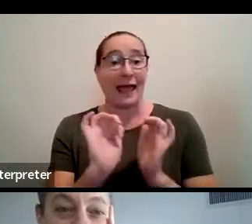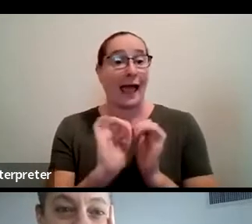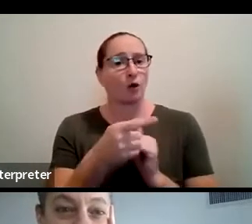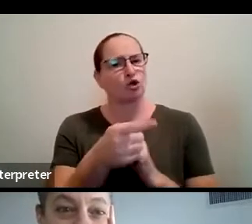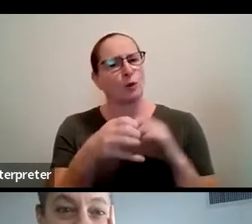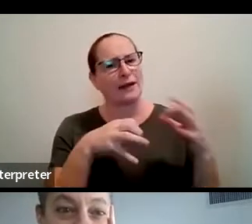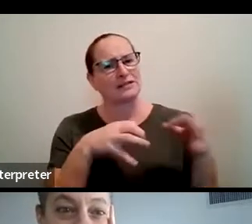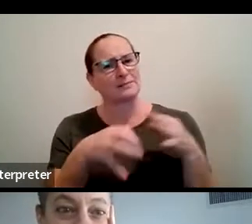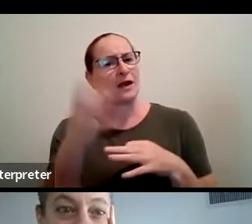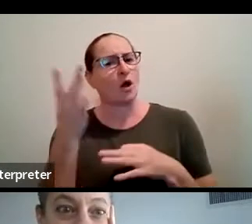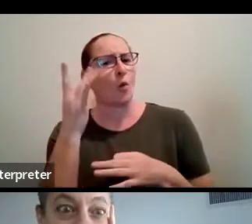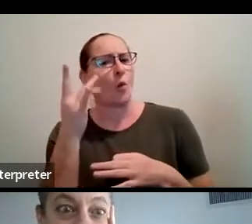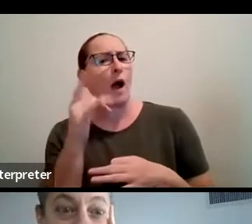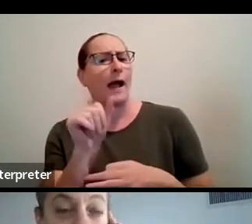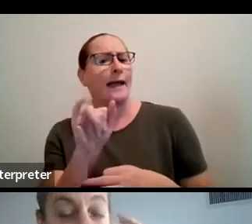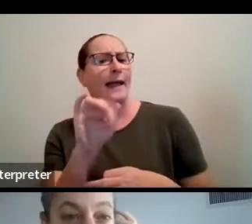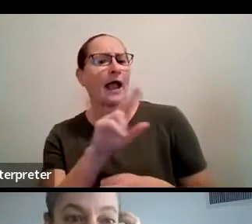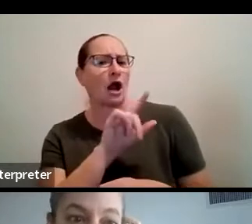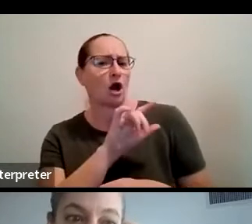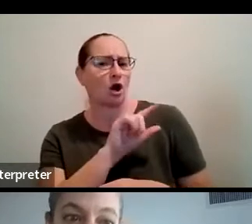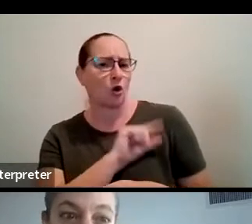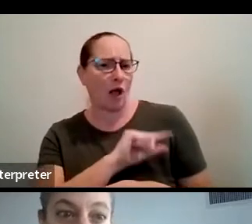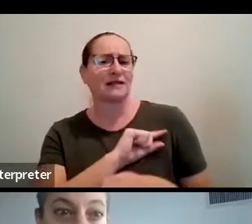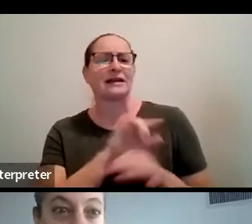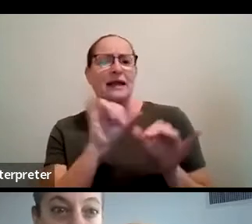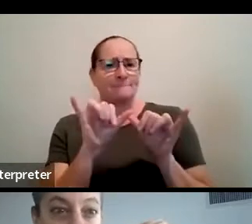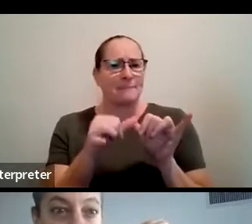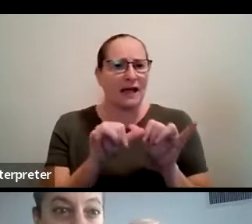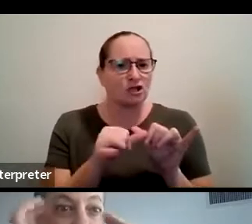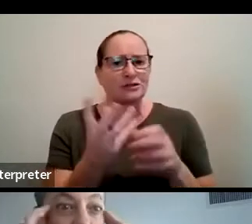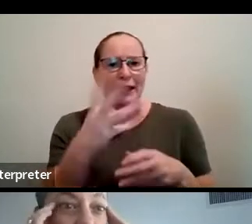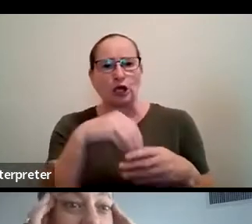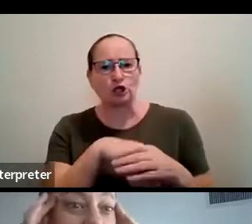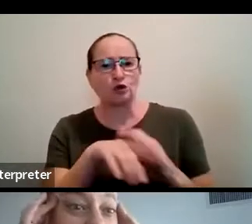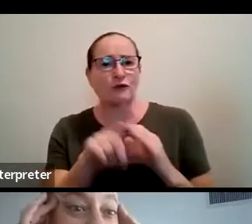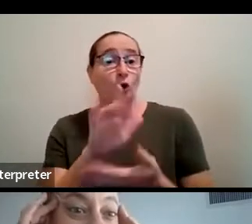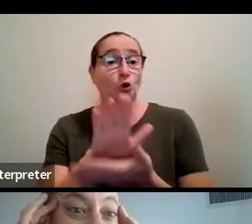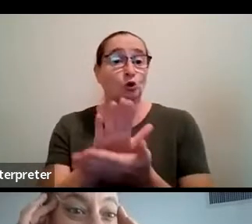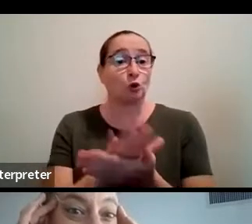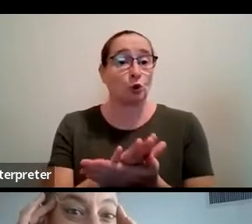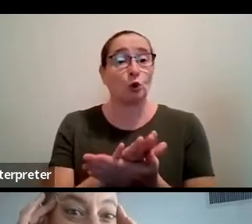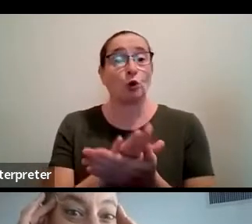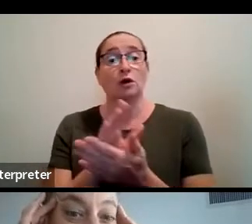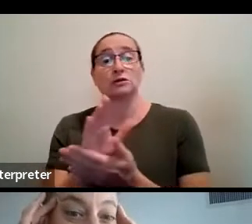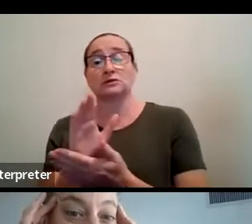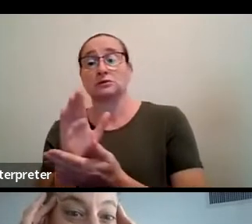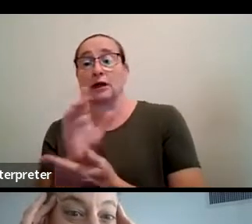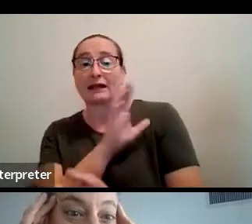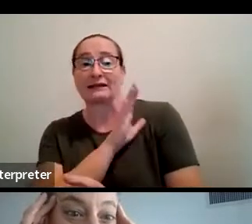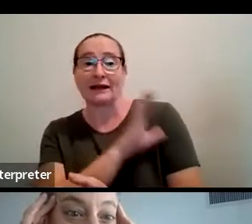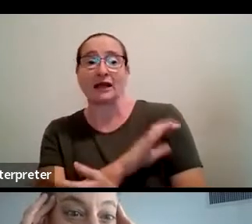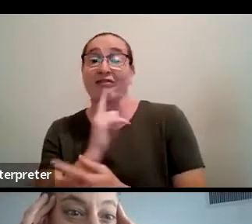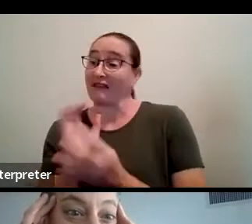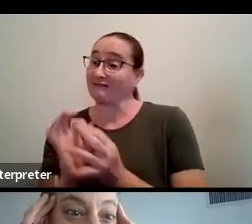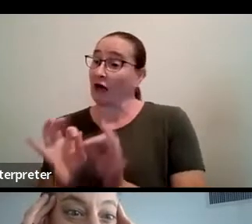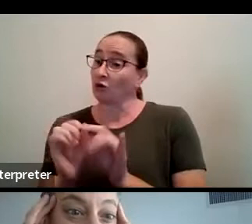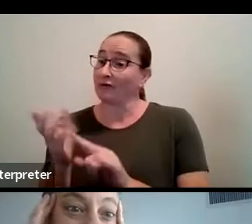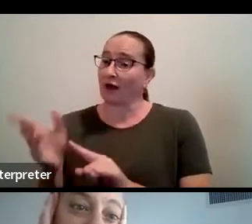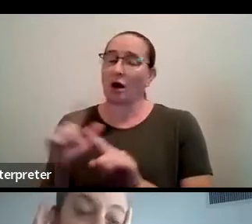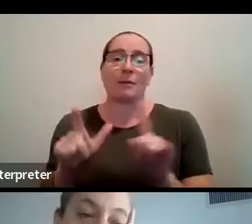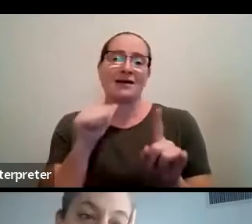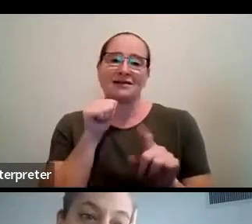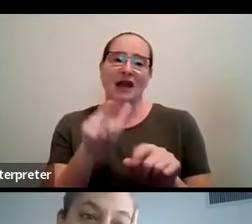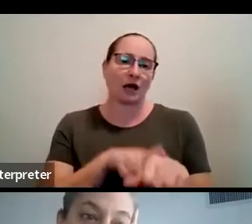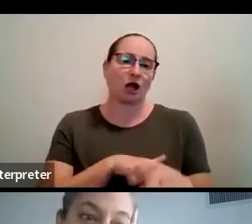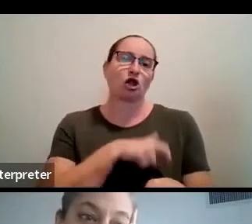explain why air quality measures are included for schools and clinical settings? So they seem to value it there, but not for long-term